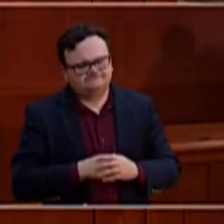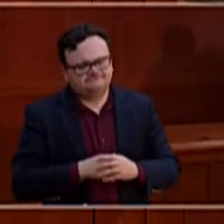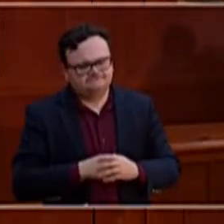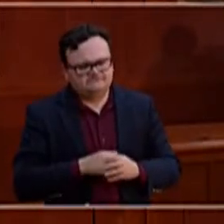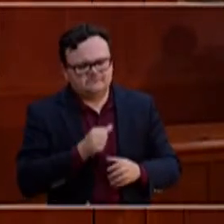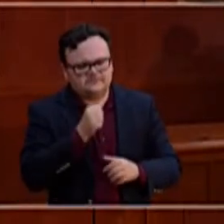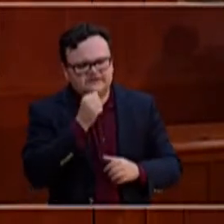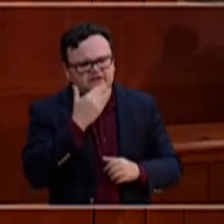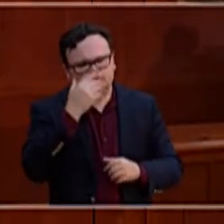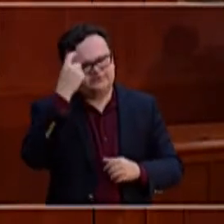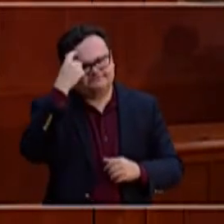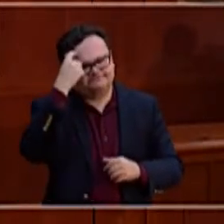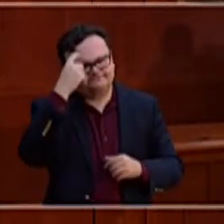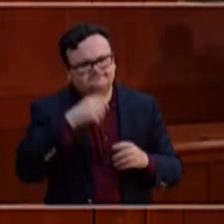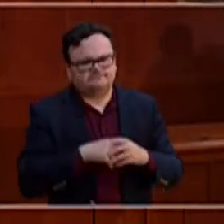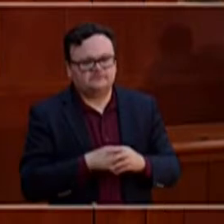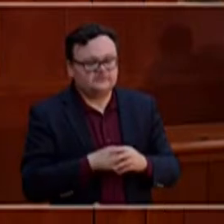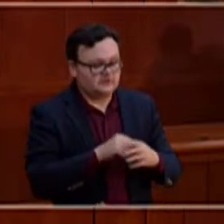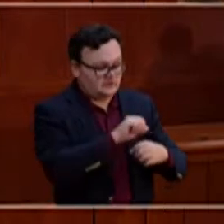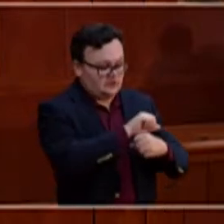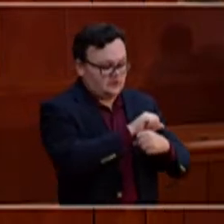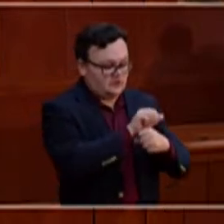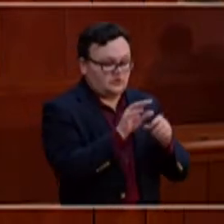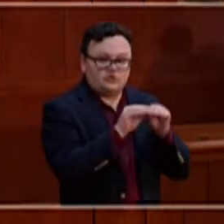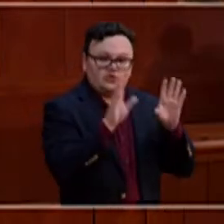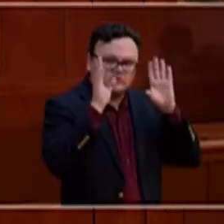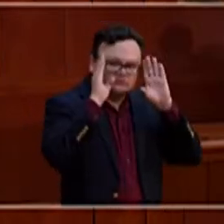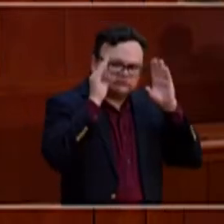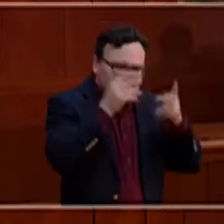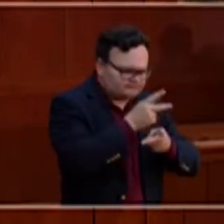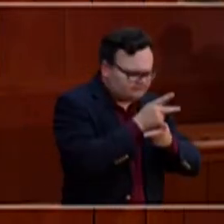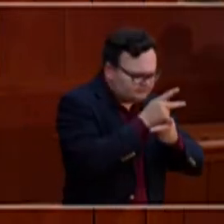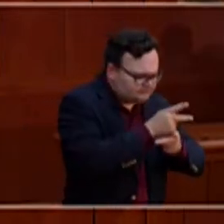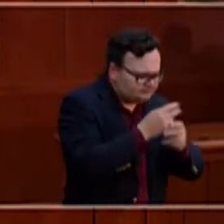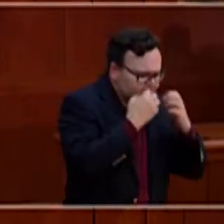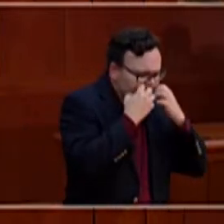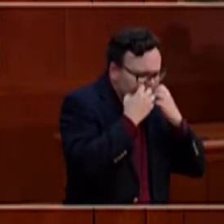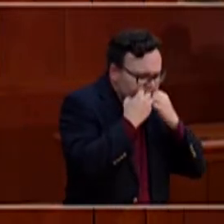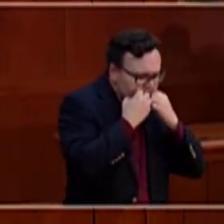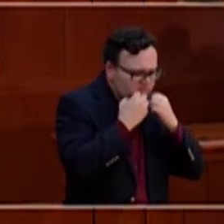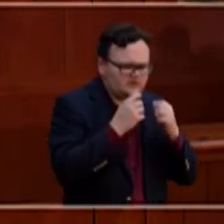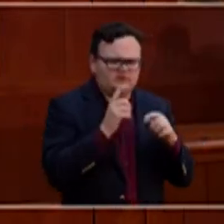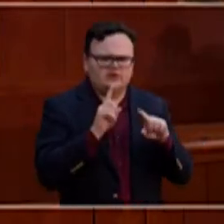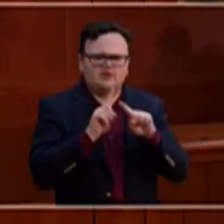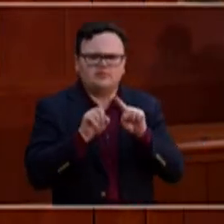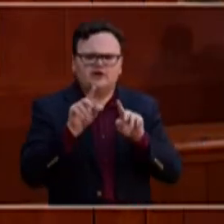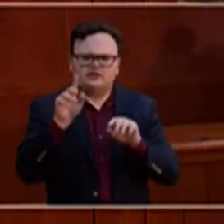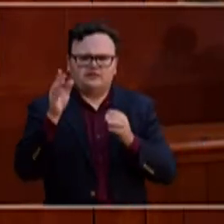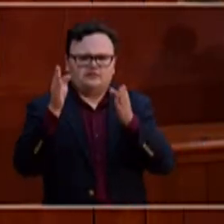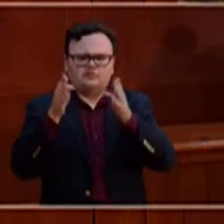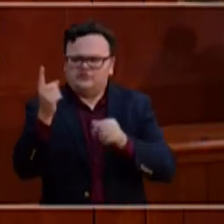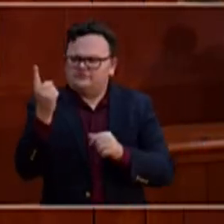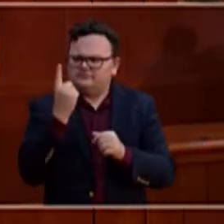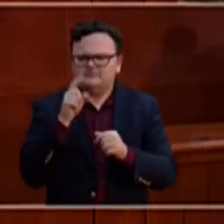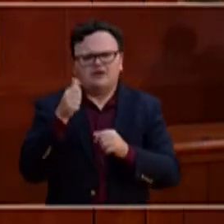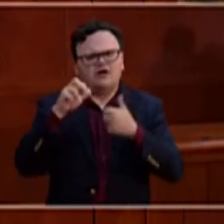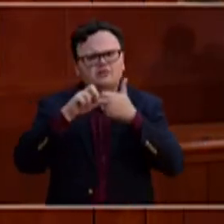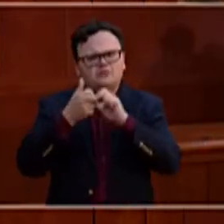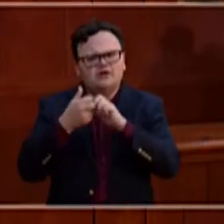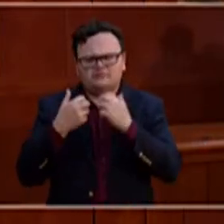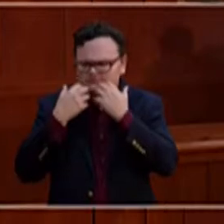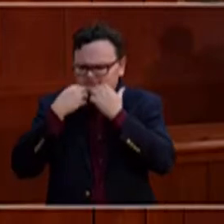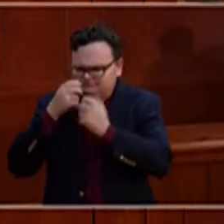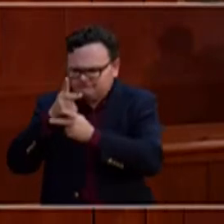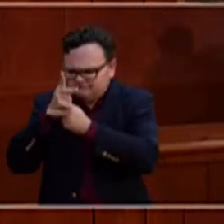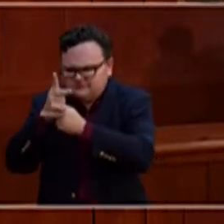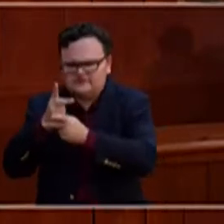incredibly value a COVID life, but to incredibly value a life of somebody else who has another problem. And what we're trying to do is to do